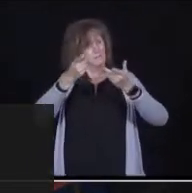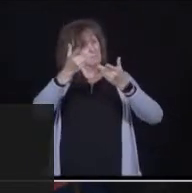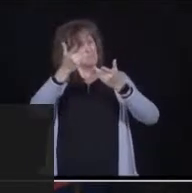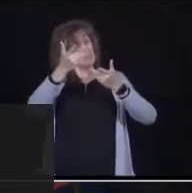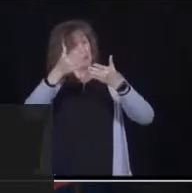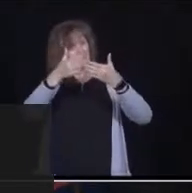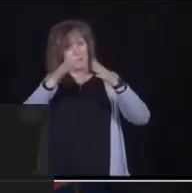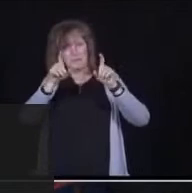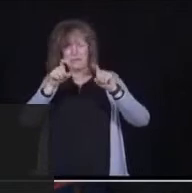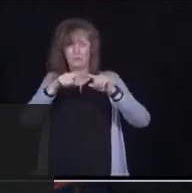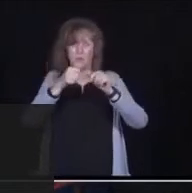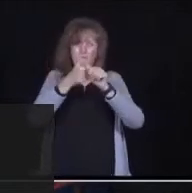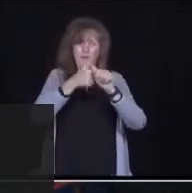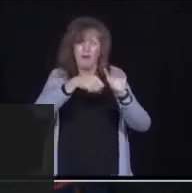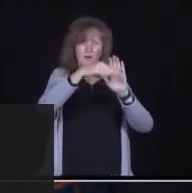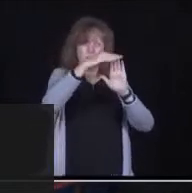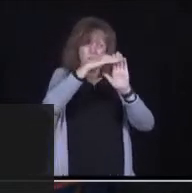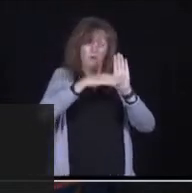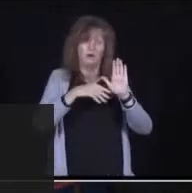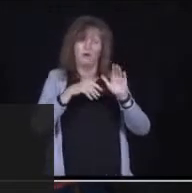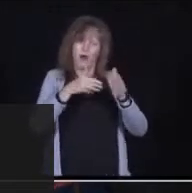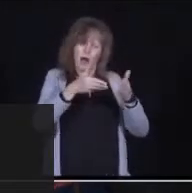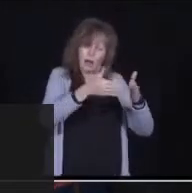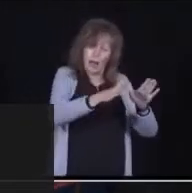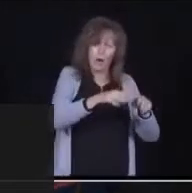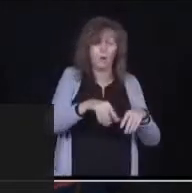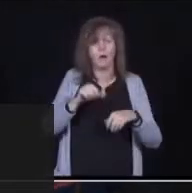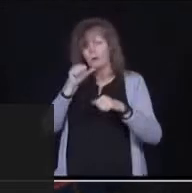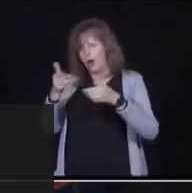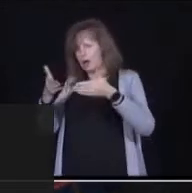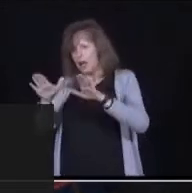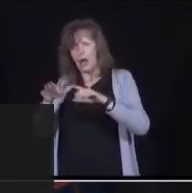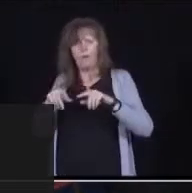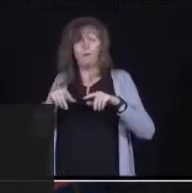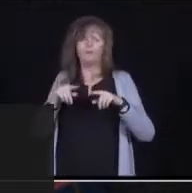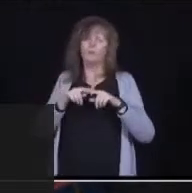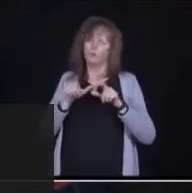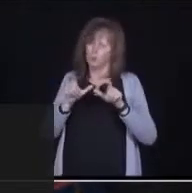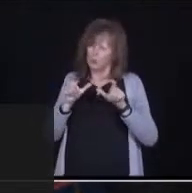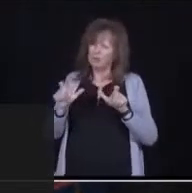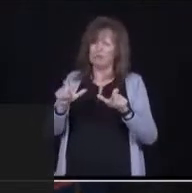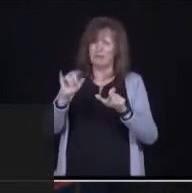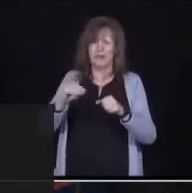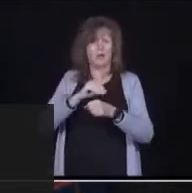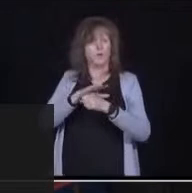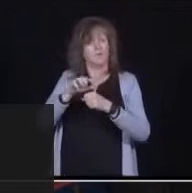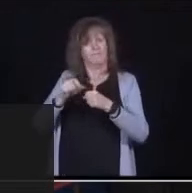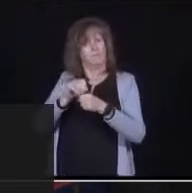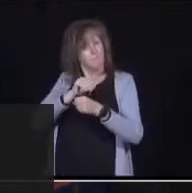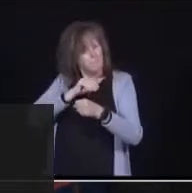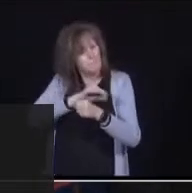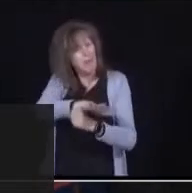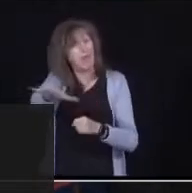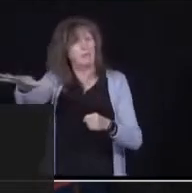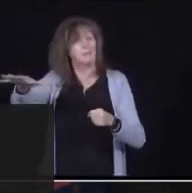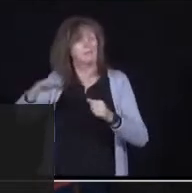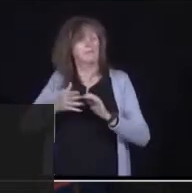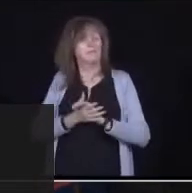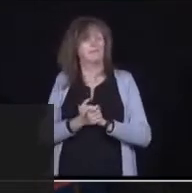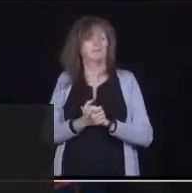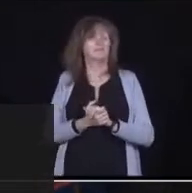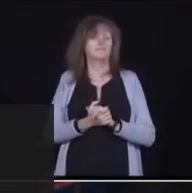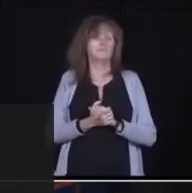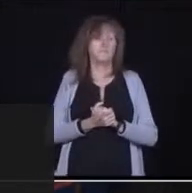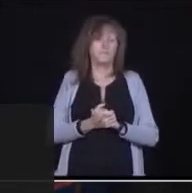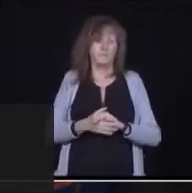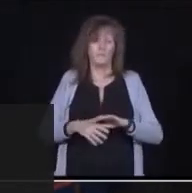allowed right now and what will help stop the spread of COVID-19? Well, again, Laura, I'm going to respectfully disagree. That wedding I went